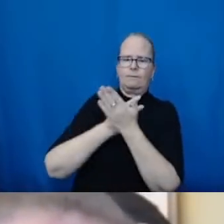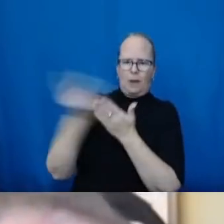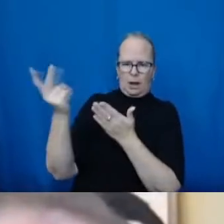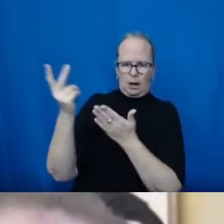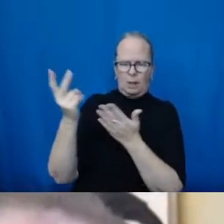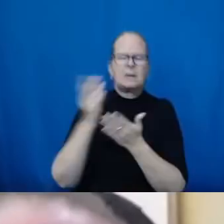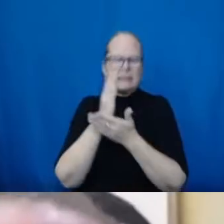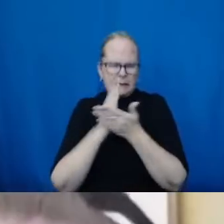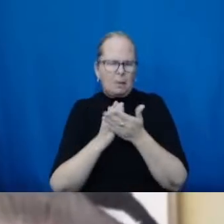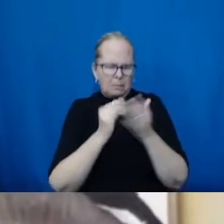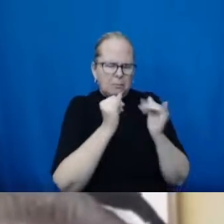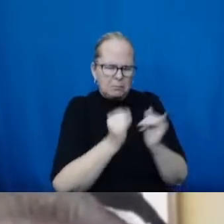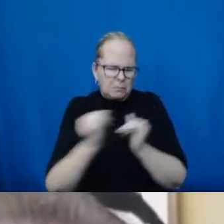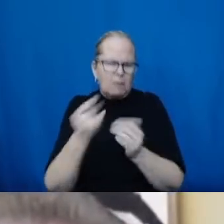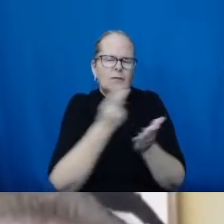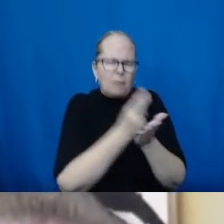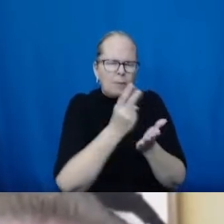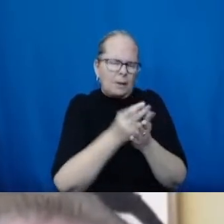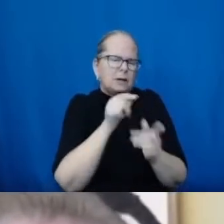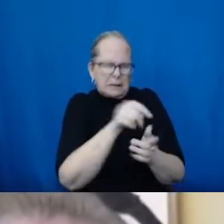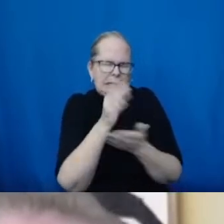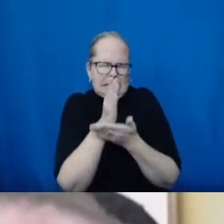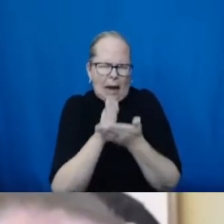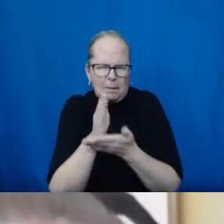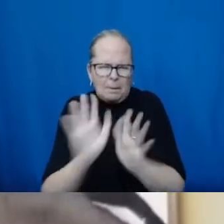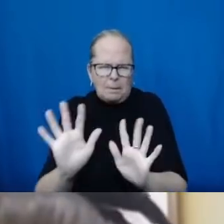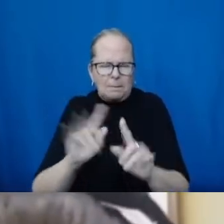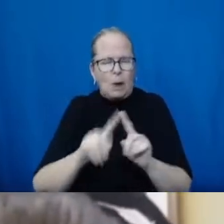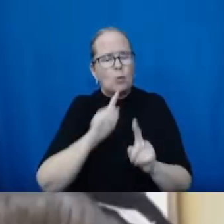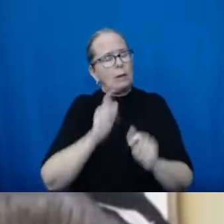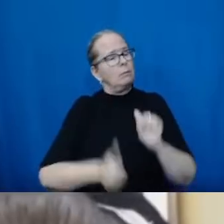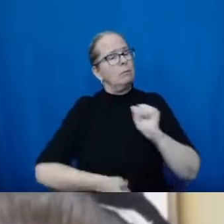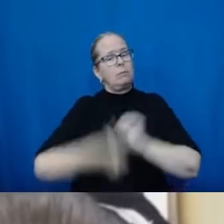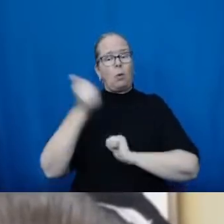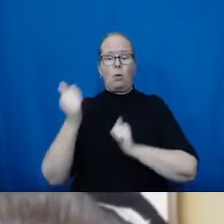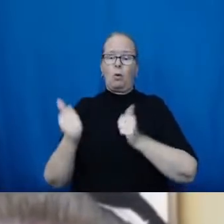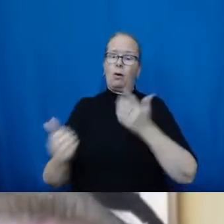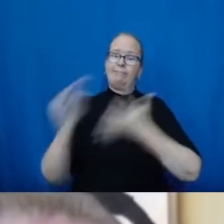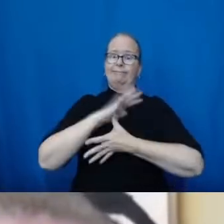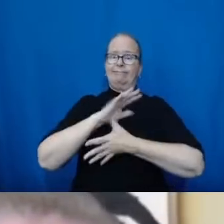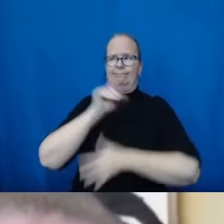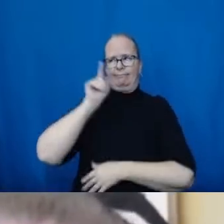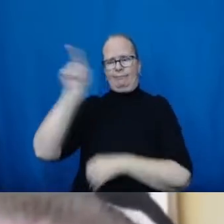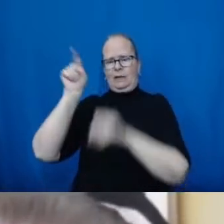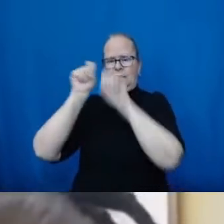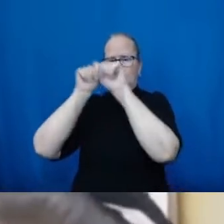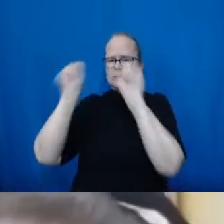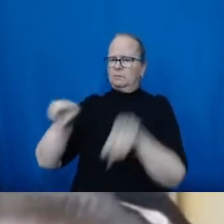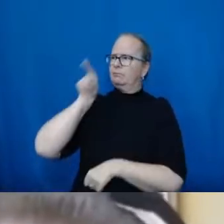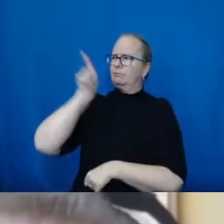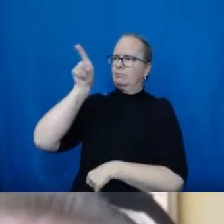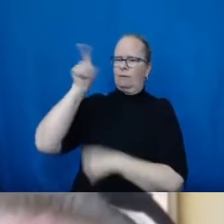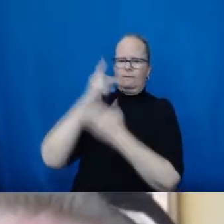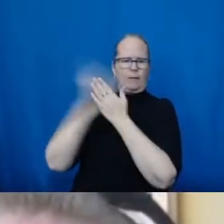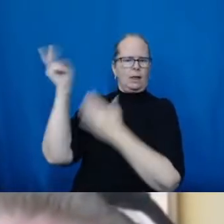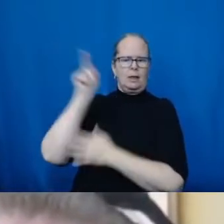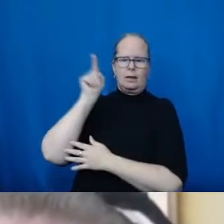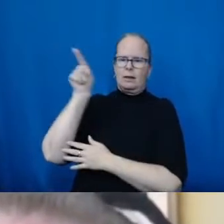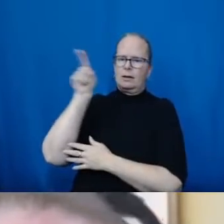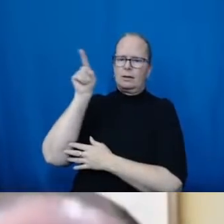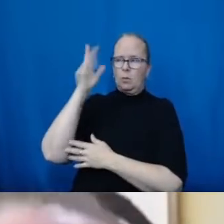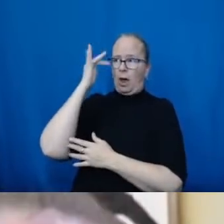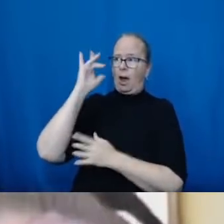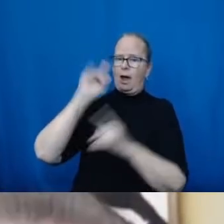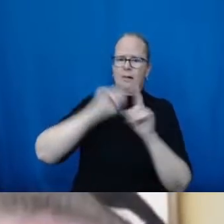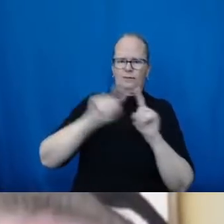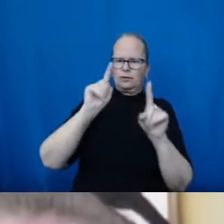to hear those different perspectives. We owe it to them to try to reach them, but we also owe it to the rest of us. Like, this